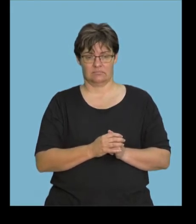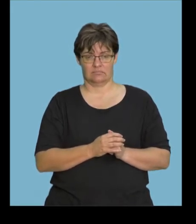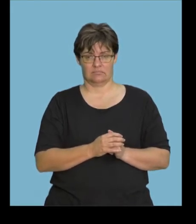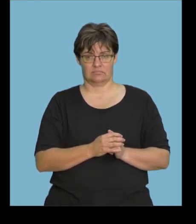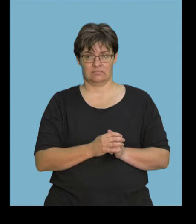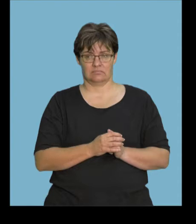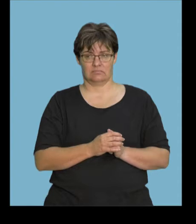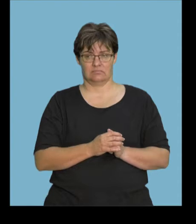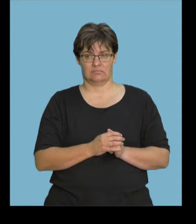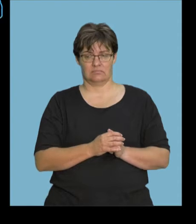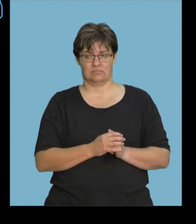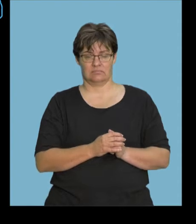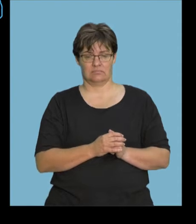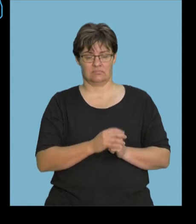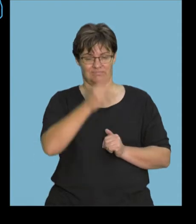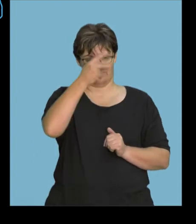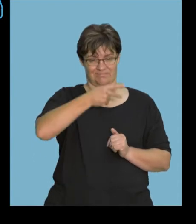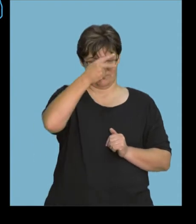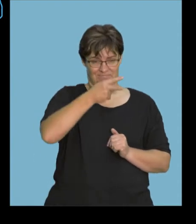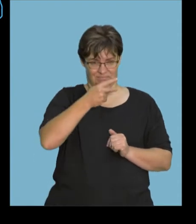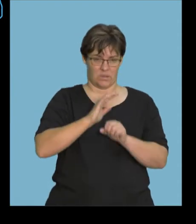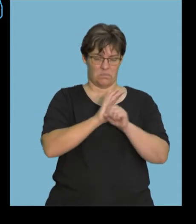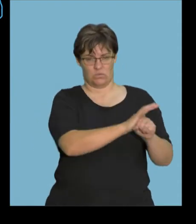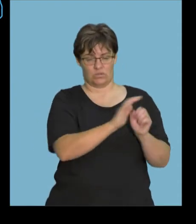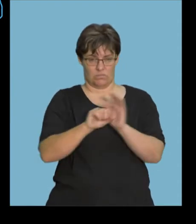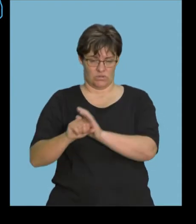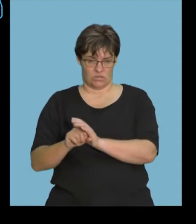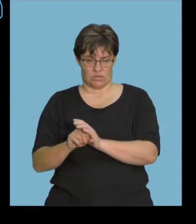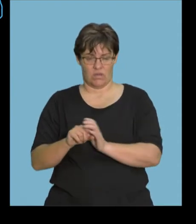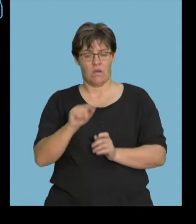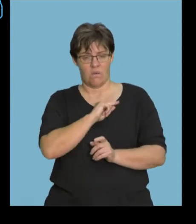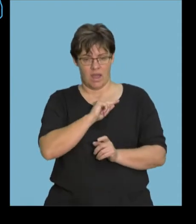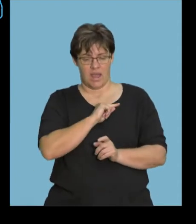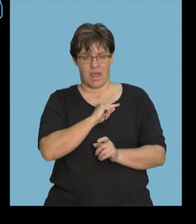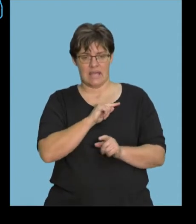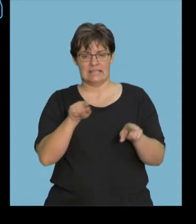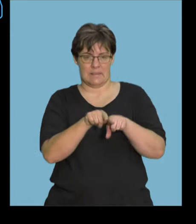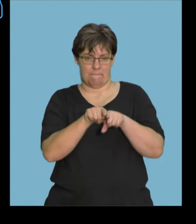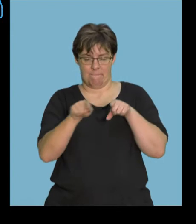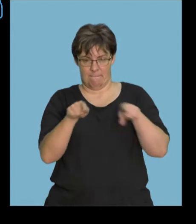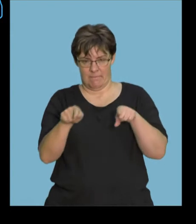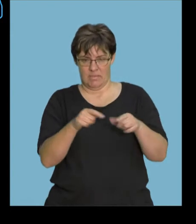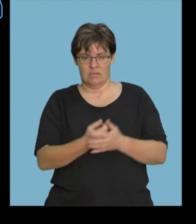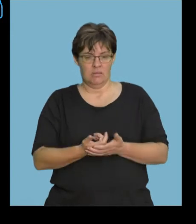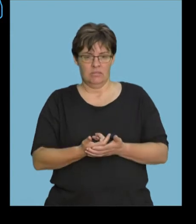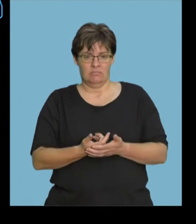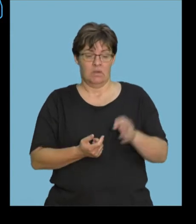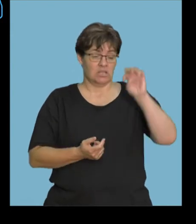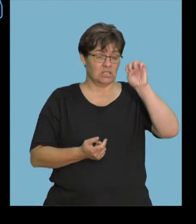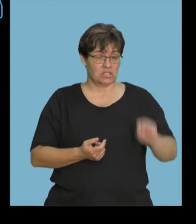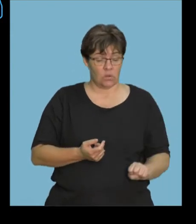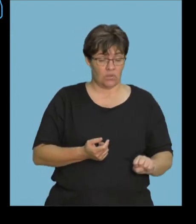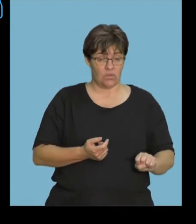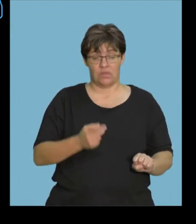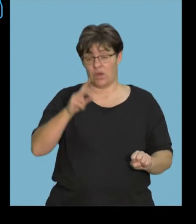okay? This is pushing away. These two are actually pushing away because these are like poles. What